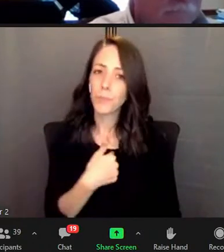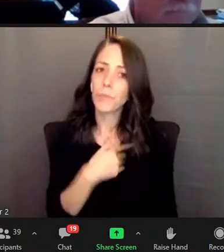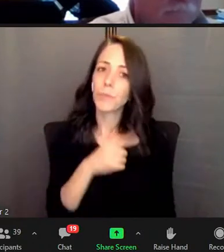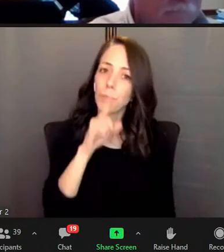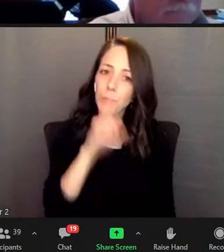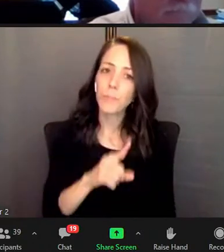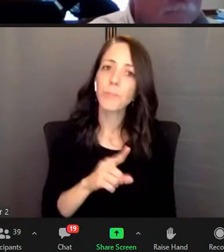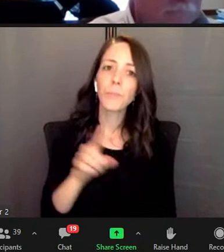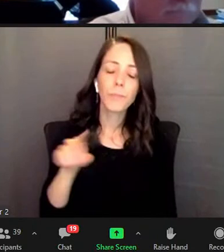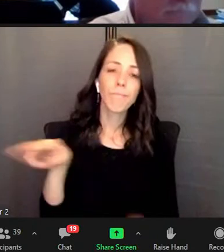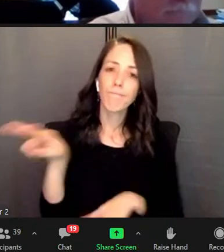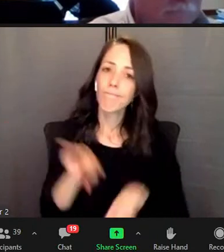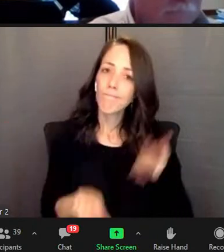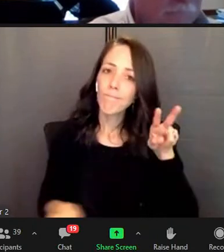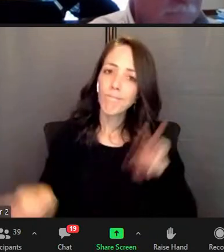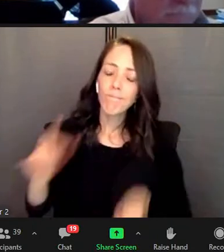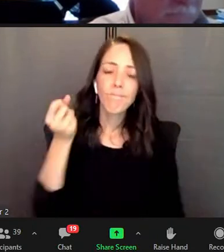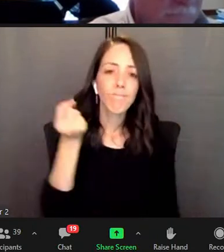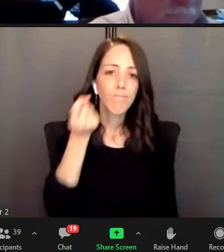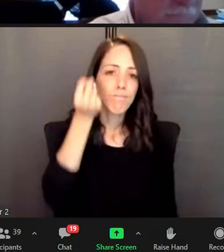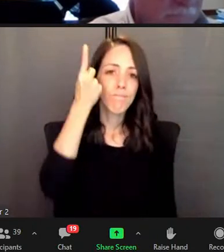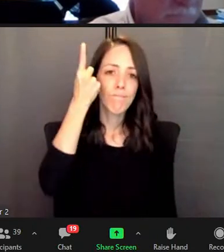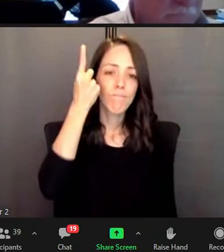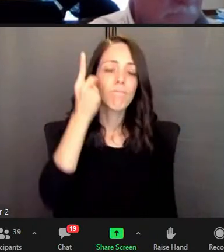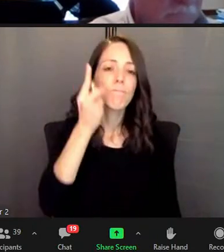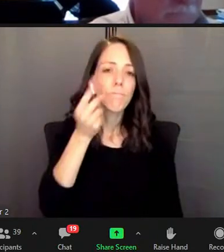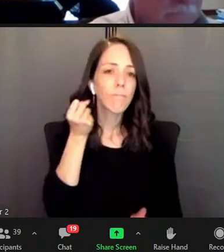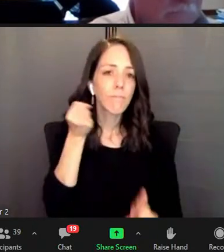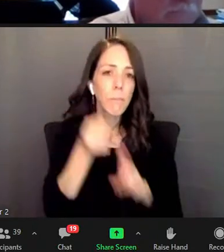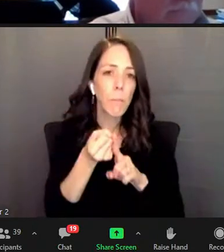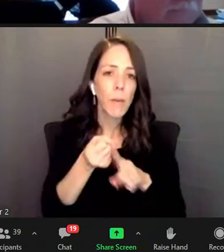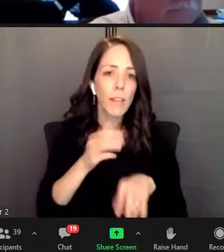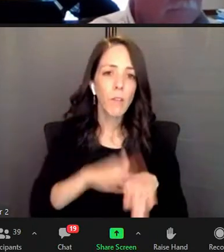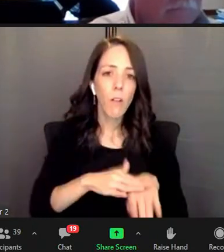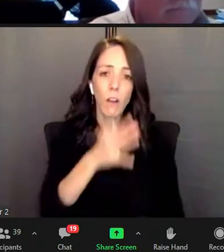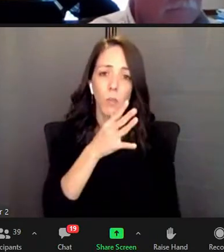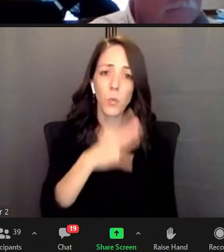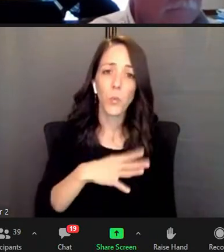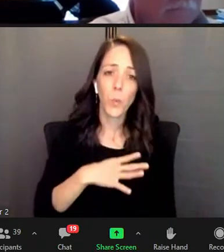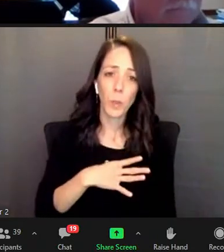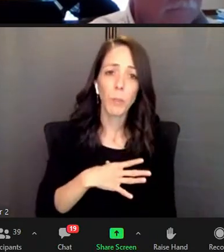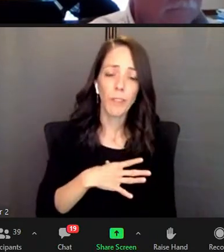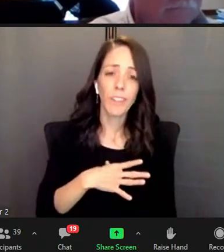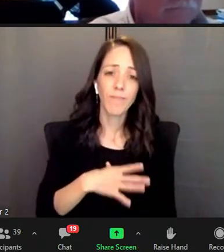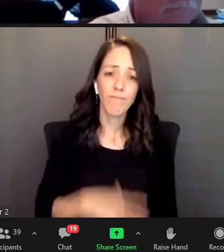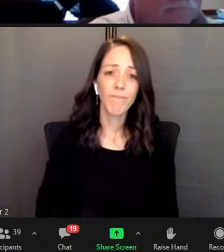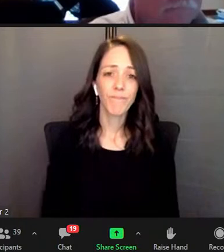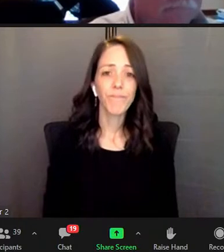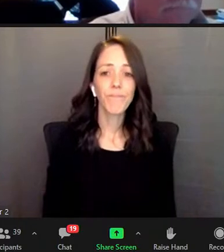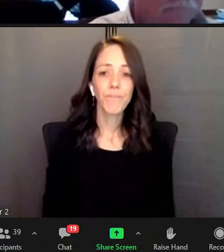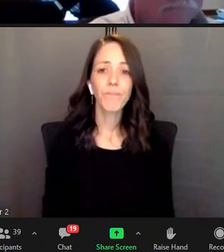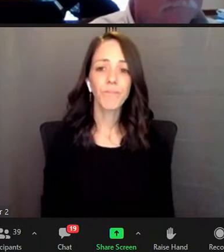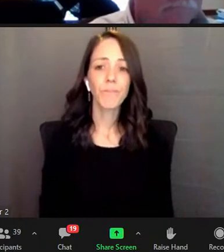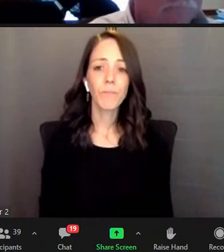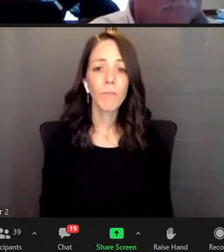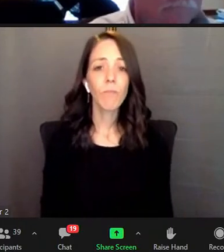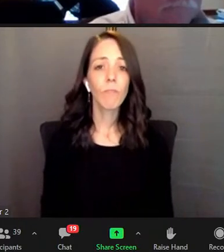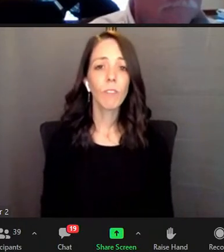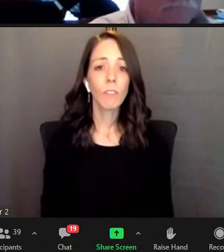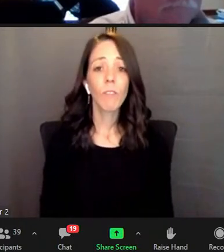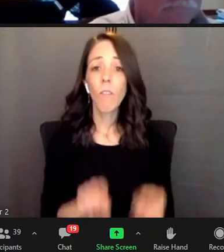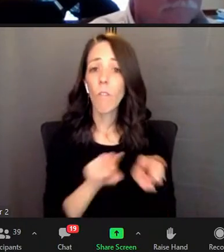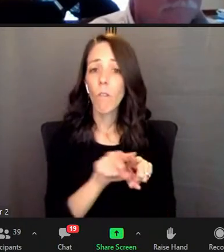a commission are well aware of the impact on women in our community and our